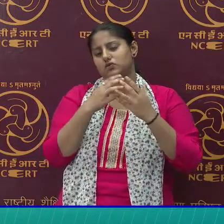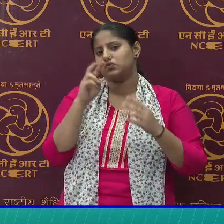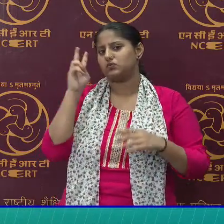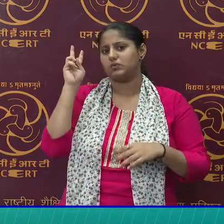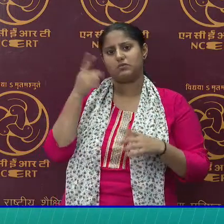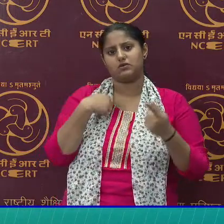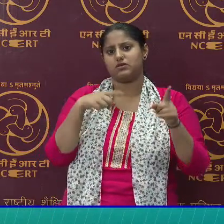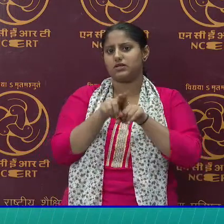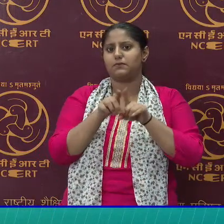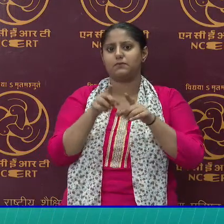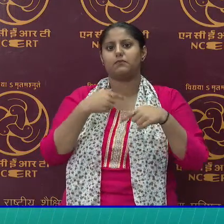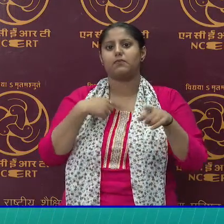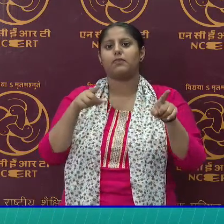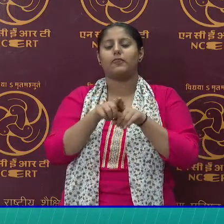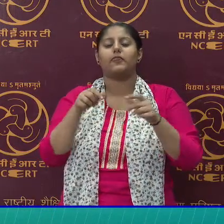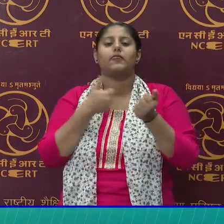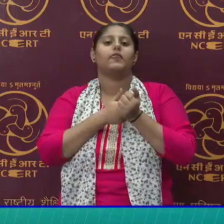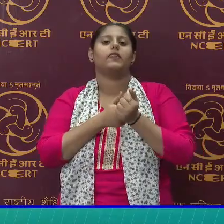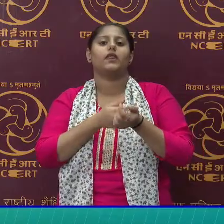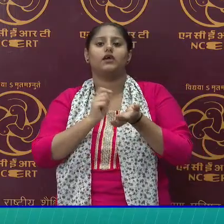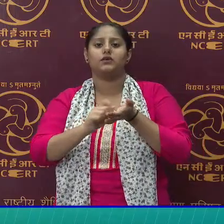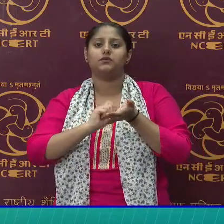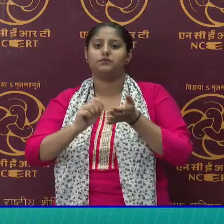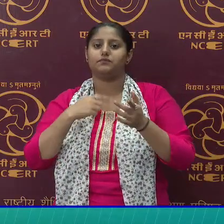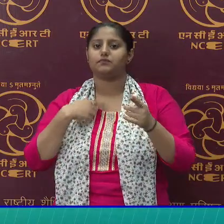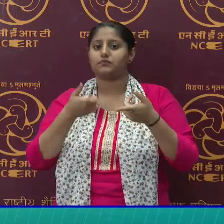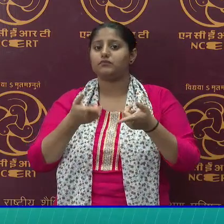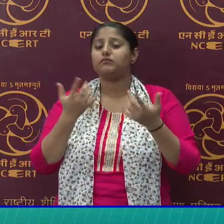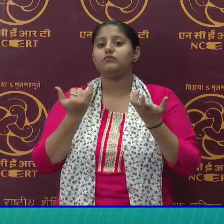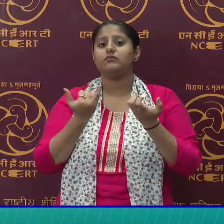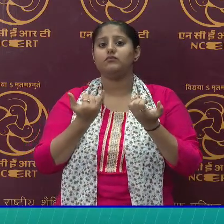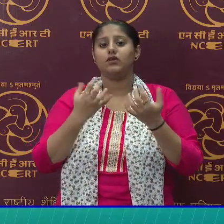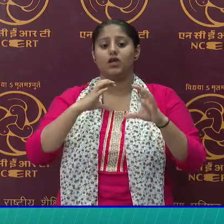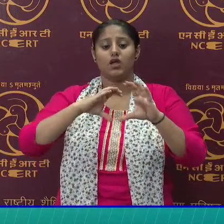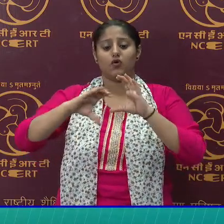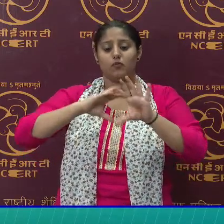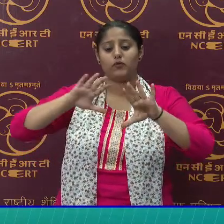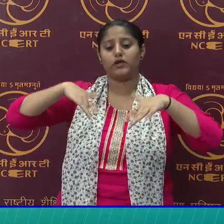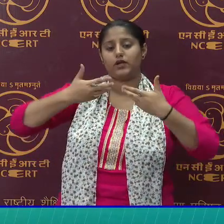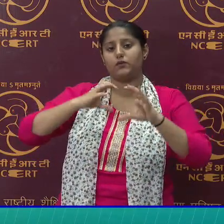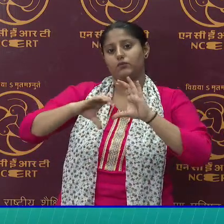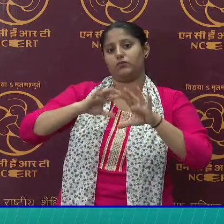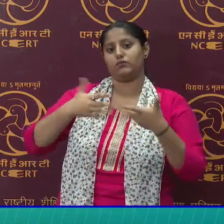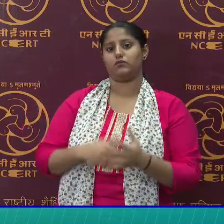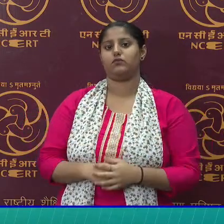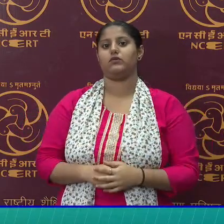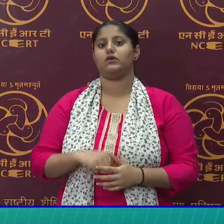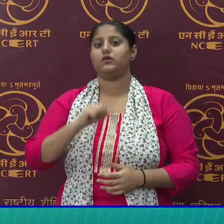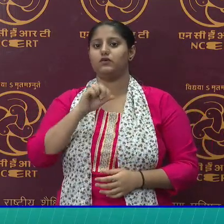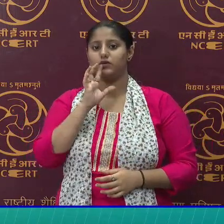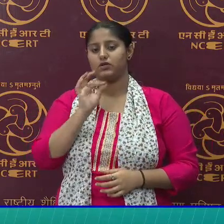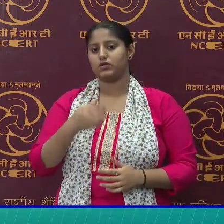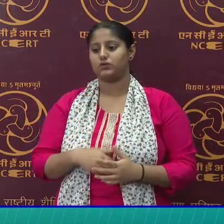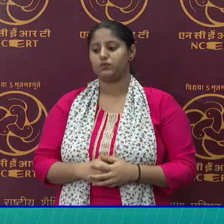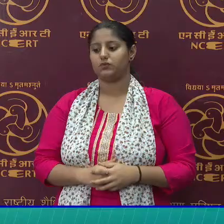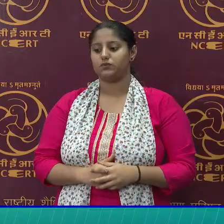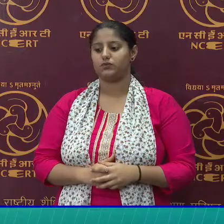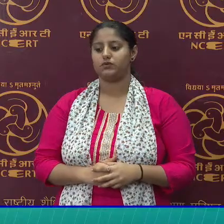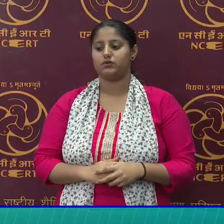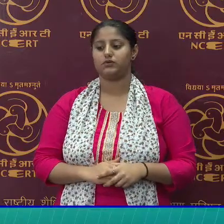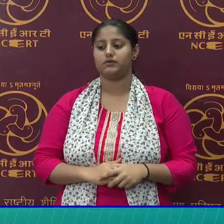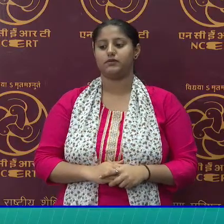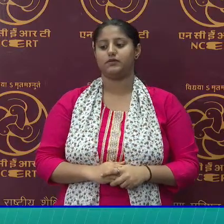so it's well within their range. But the thing is, now they have to communicate how they did it. Okay.